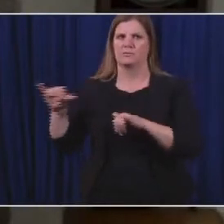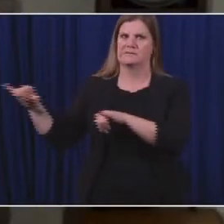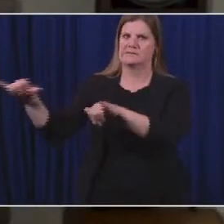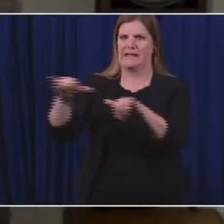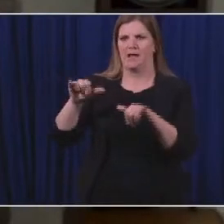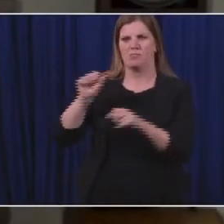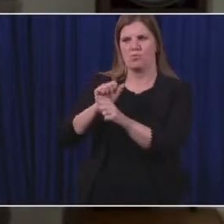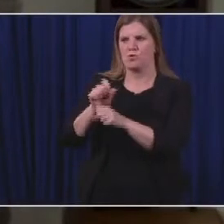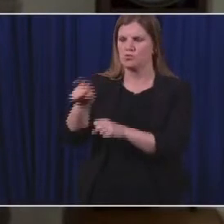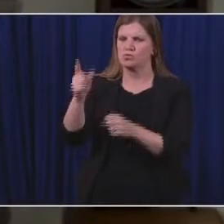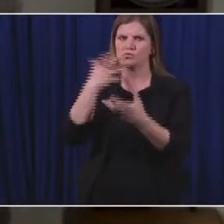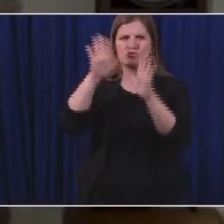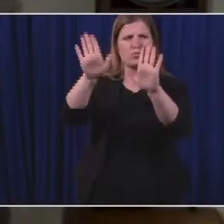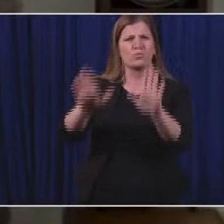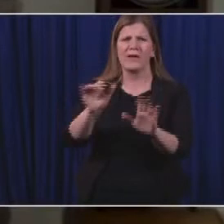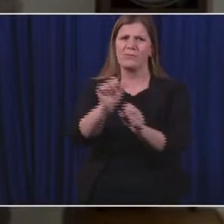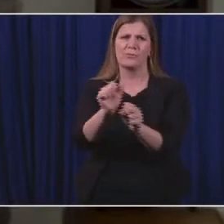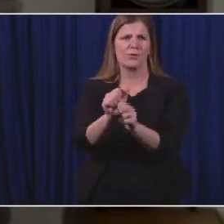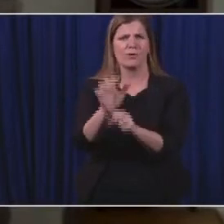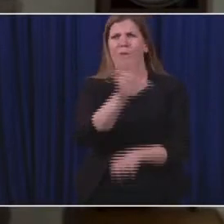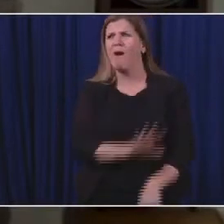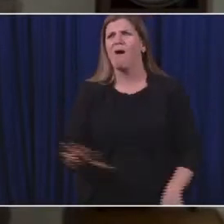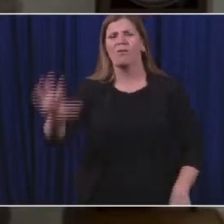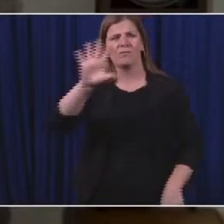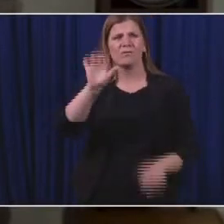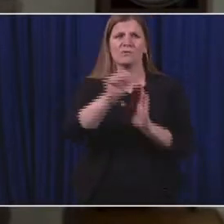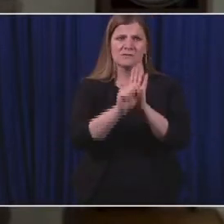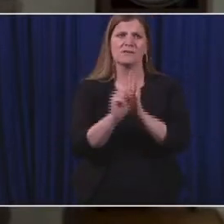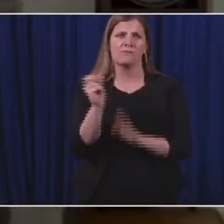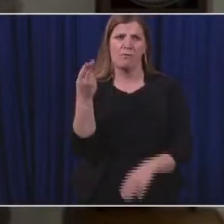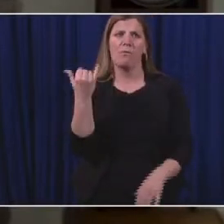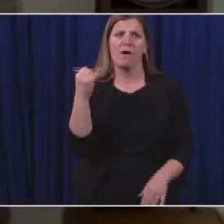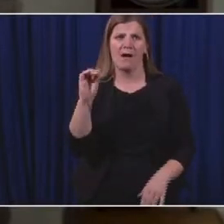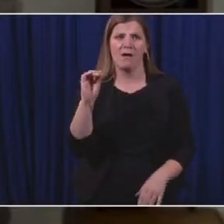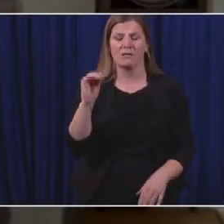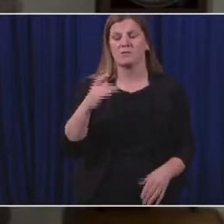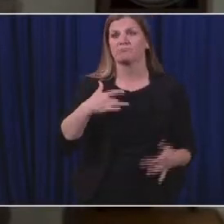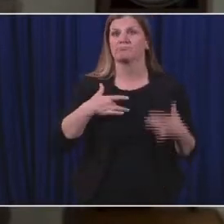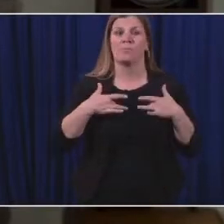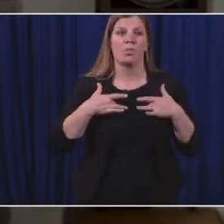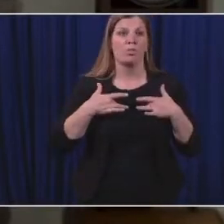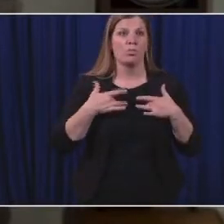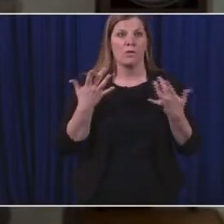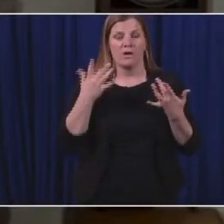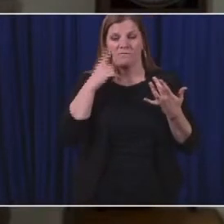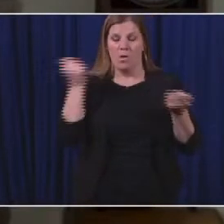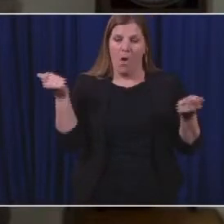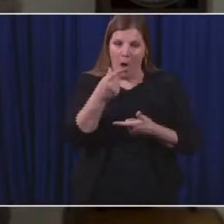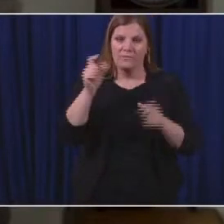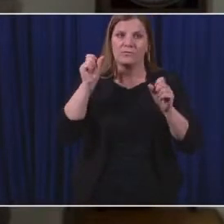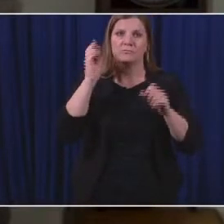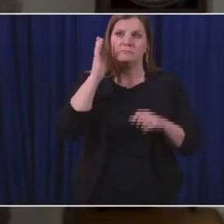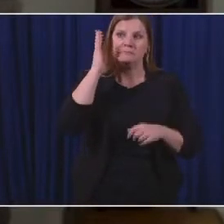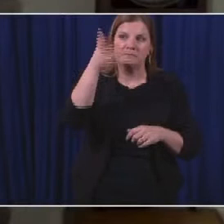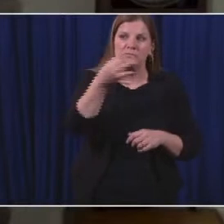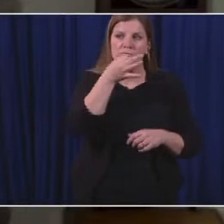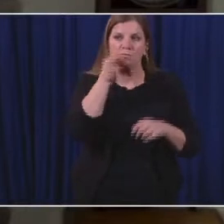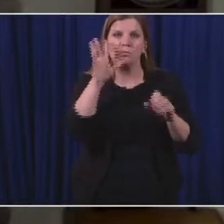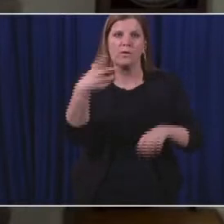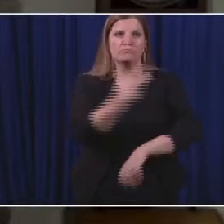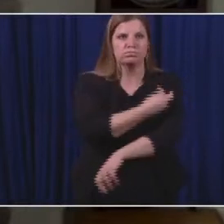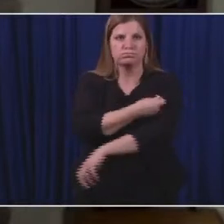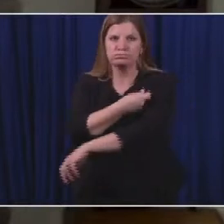work across the state of Ohio, and we can't wait till we get all of them vaccinated. So thank you very, very much